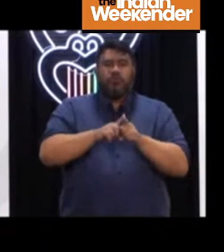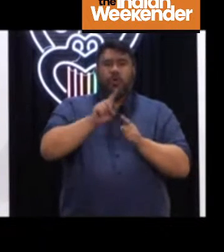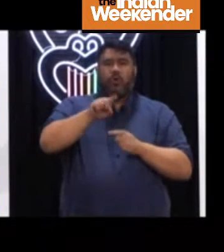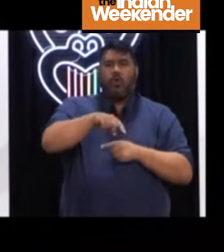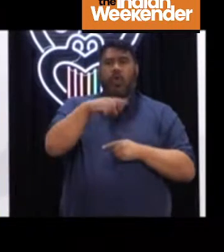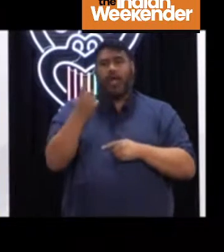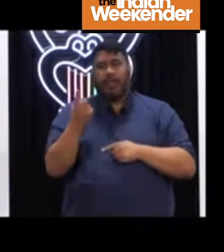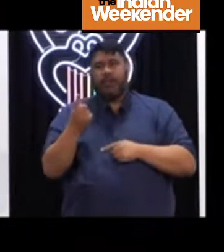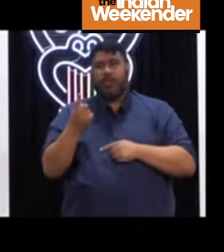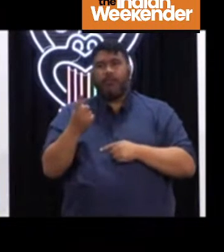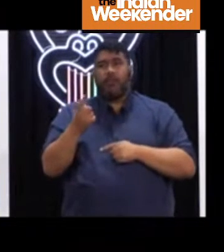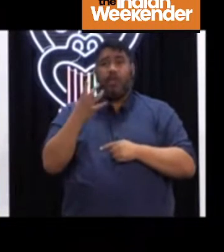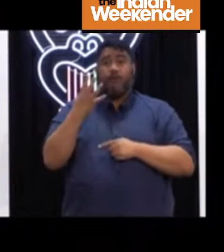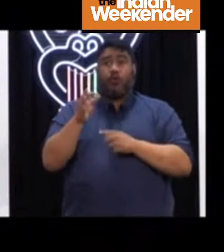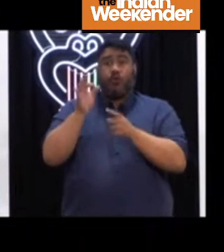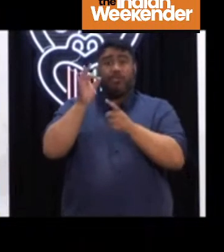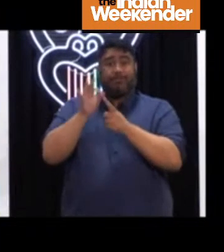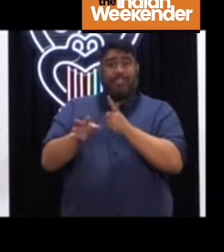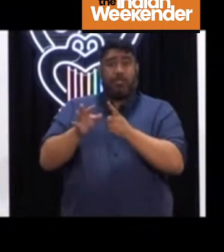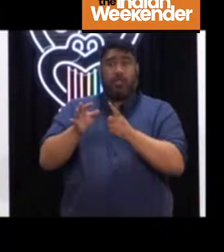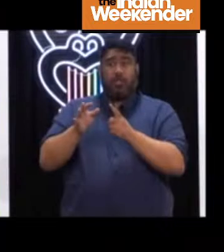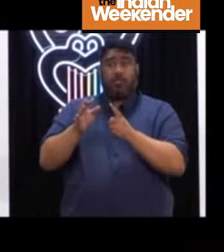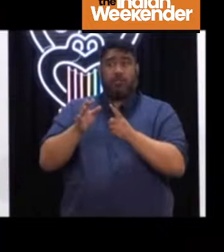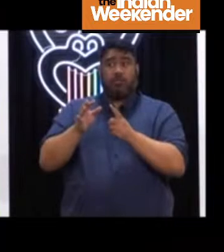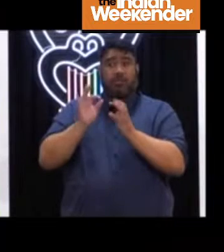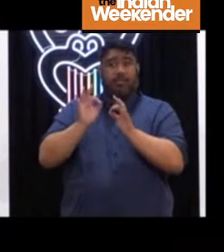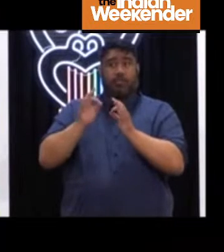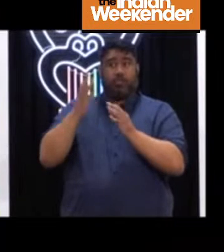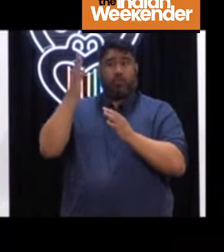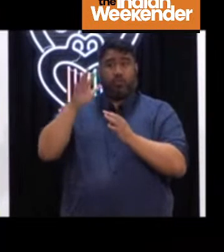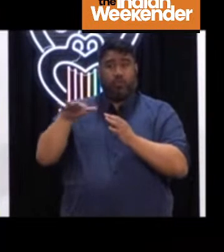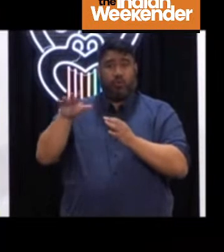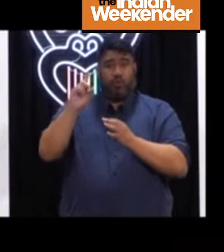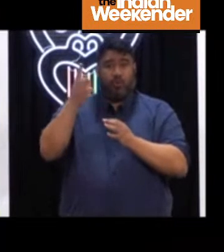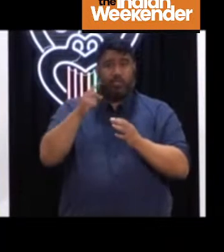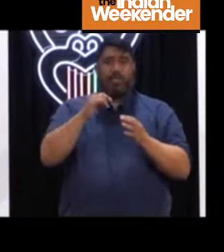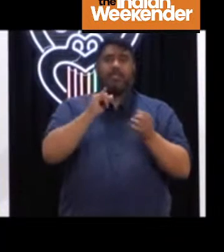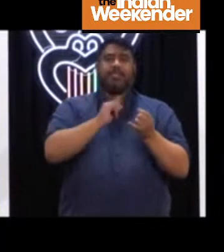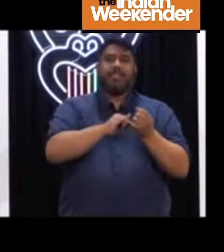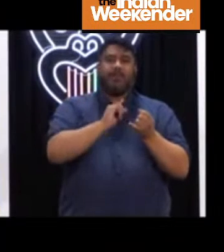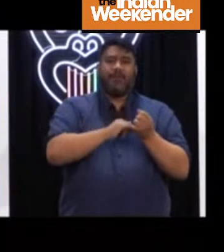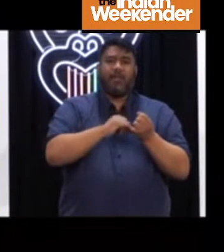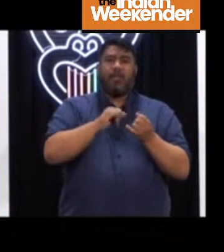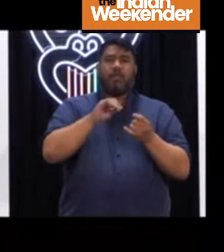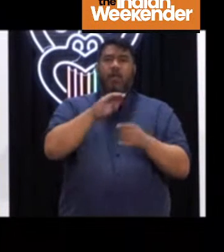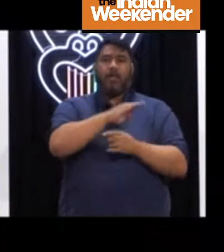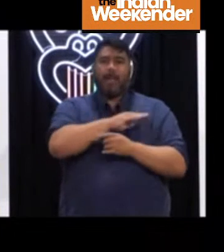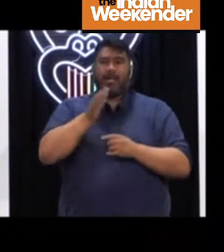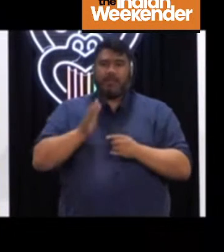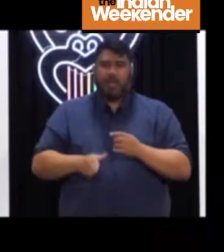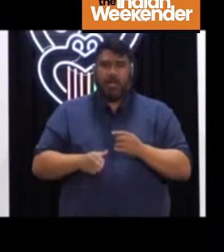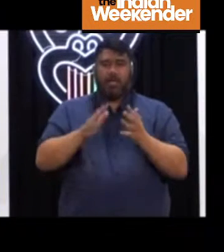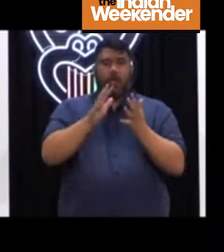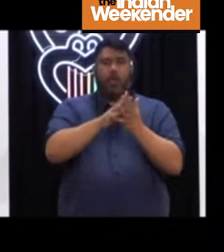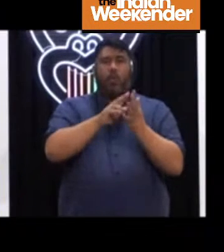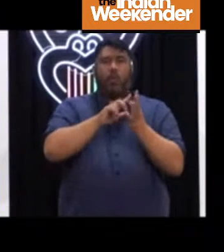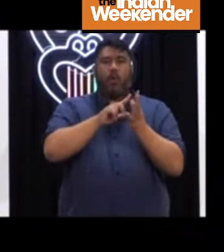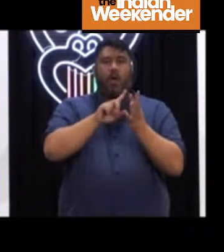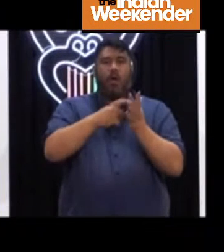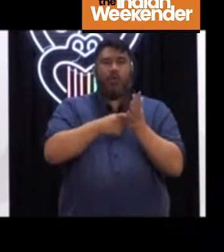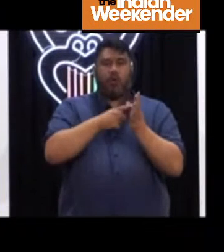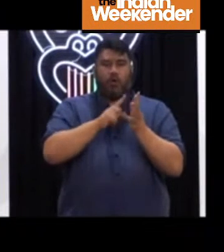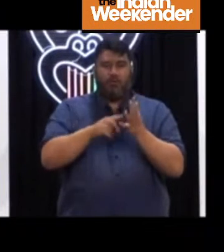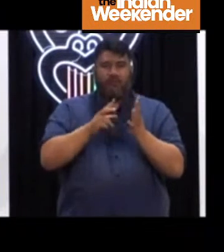4 specialist schools in Auckland, Somerville, Parkside, Wairau Valley and Wilson, with hundreds of students and their